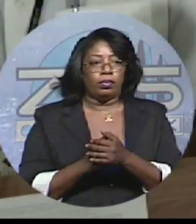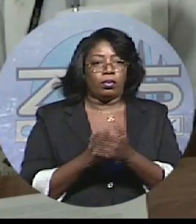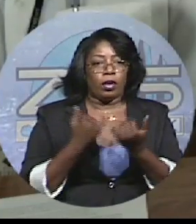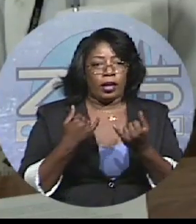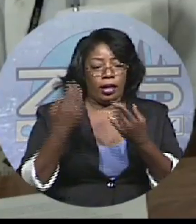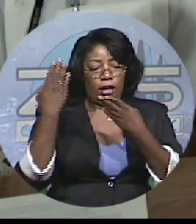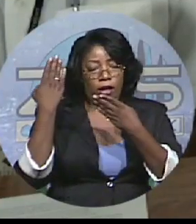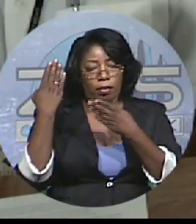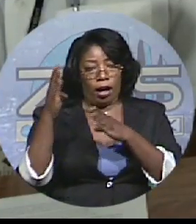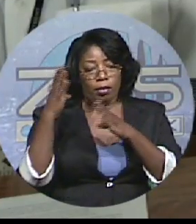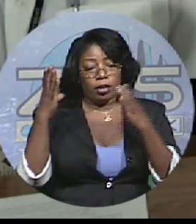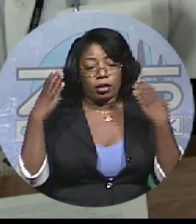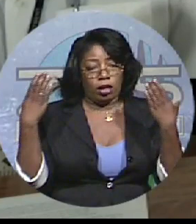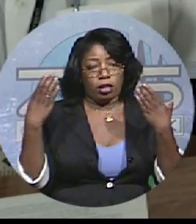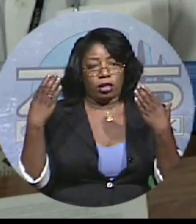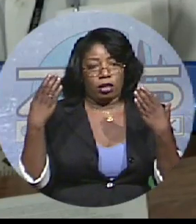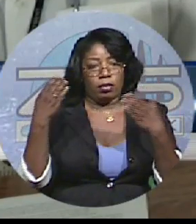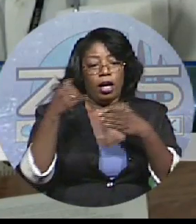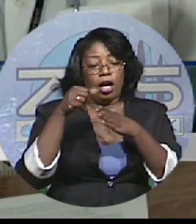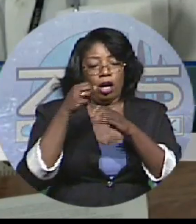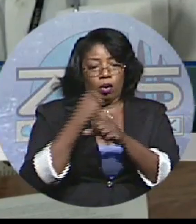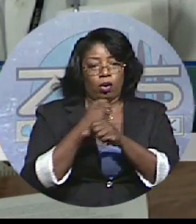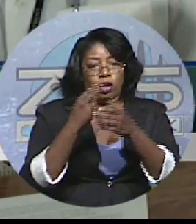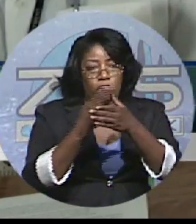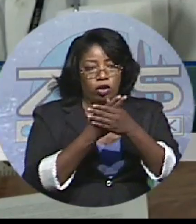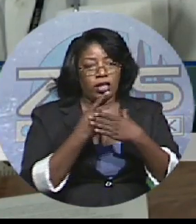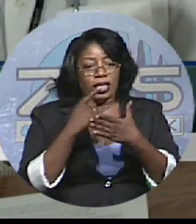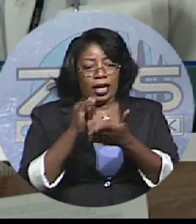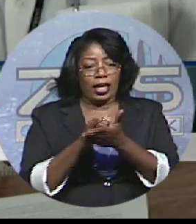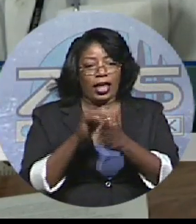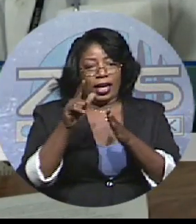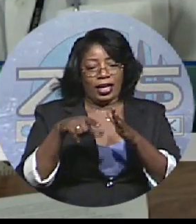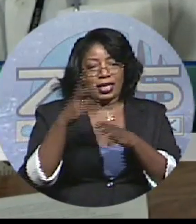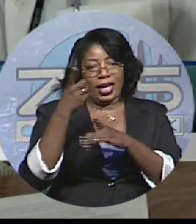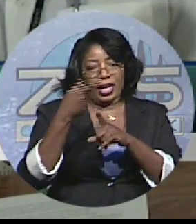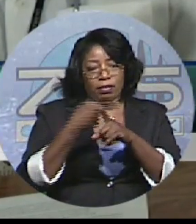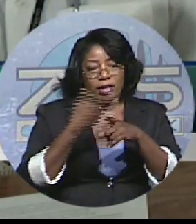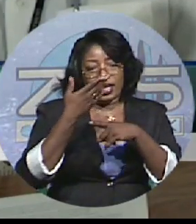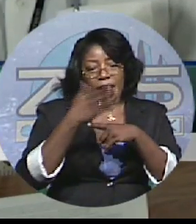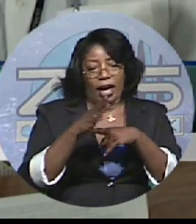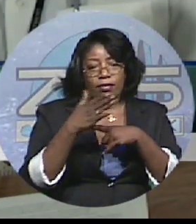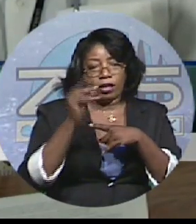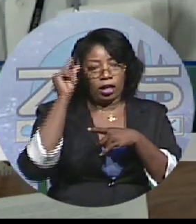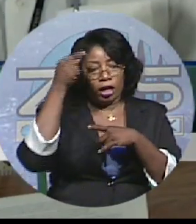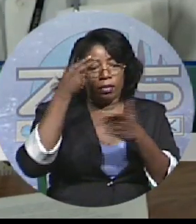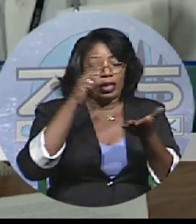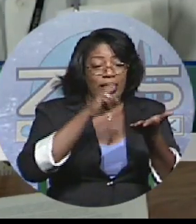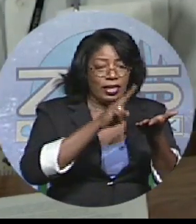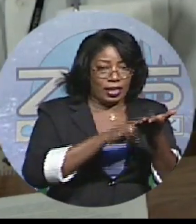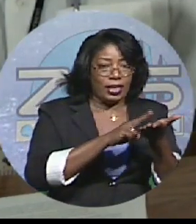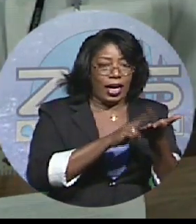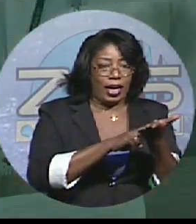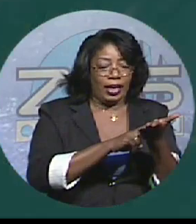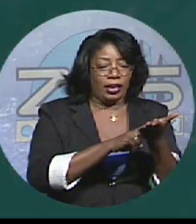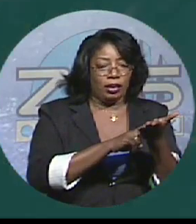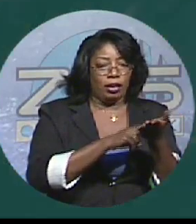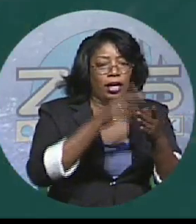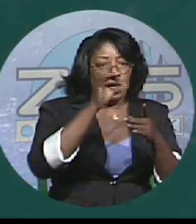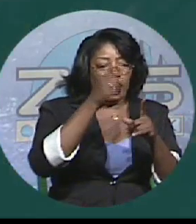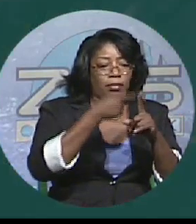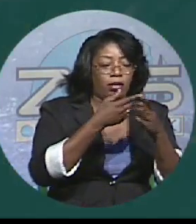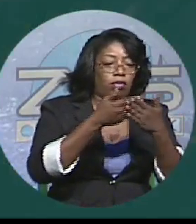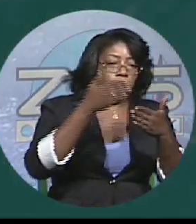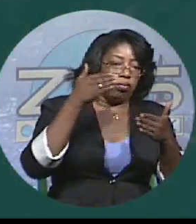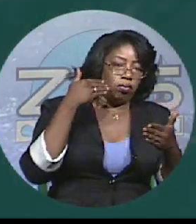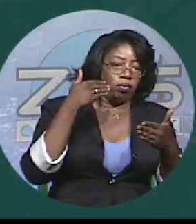Bahamas Customs, Immigration and Allied Workers Union officials say less than 8 months after government signed an agreement with the union that